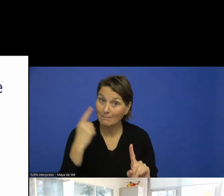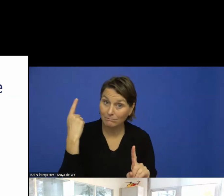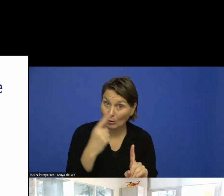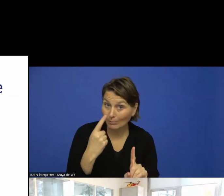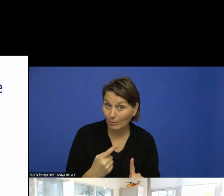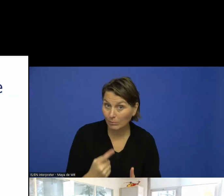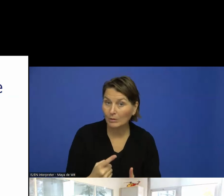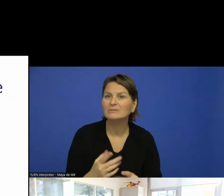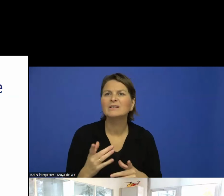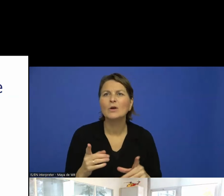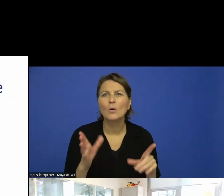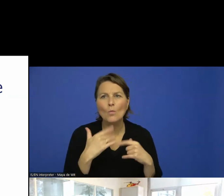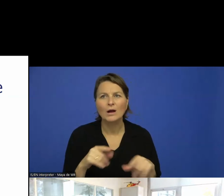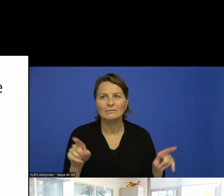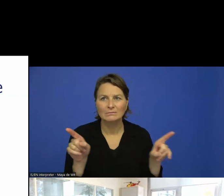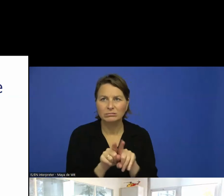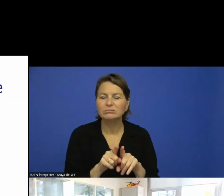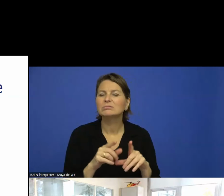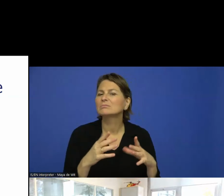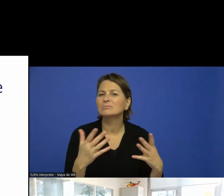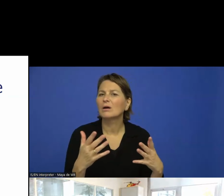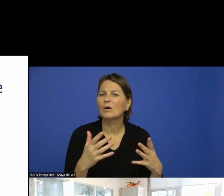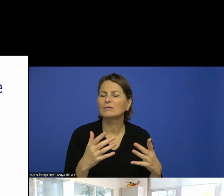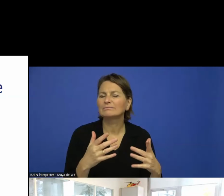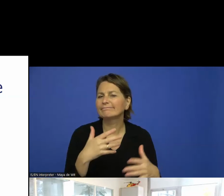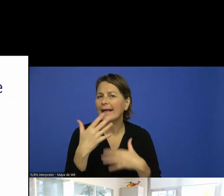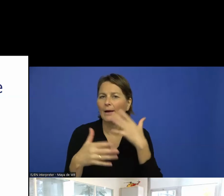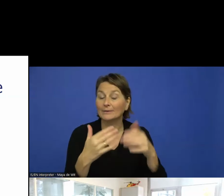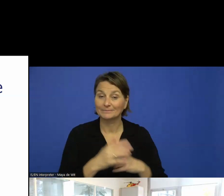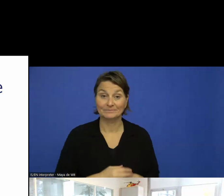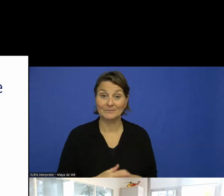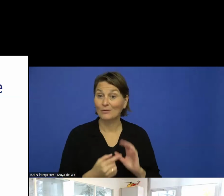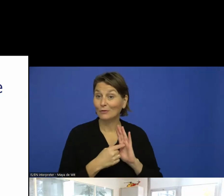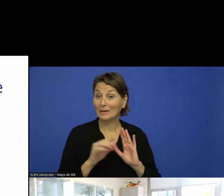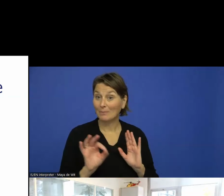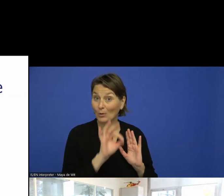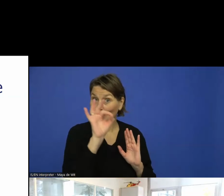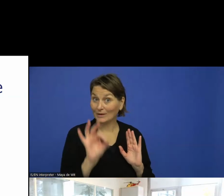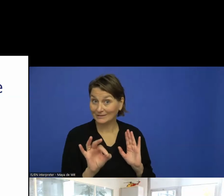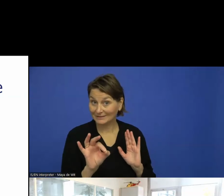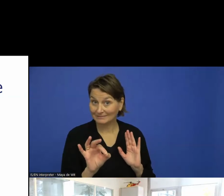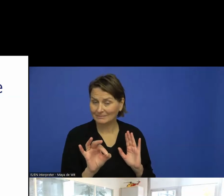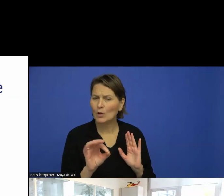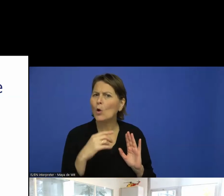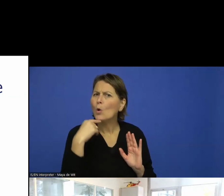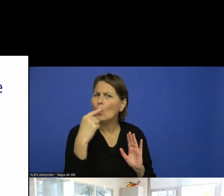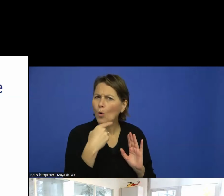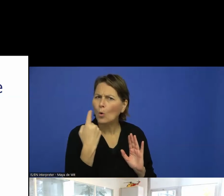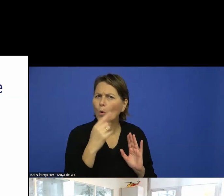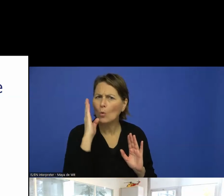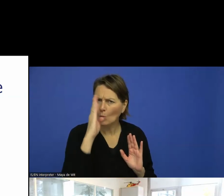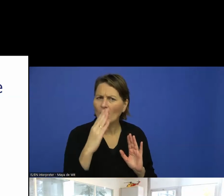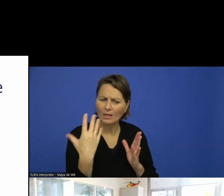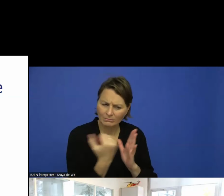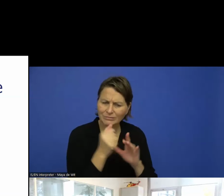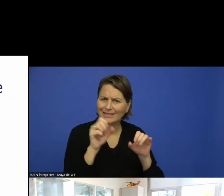when we explain what we're doing in healthcare. So the questions might be, who will use the system? Where is the